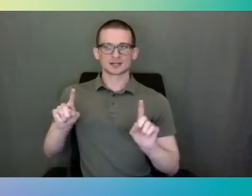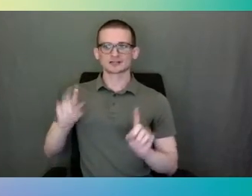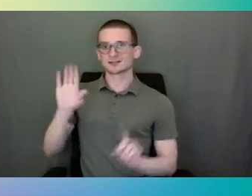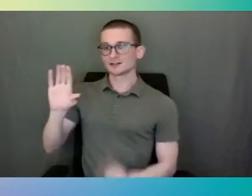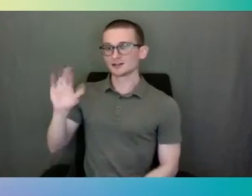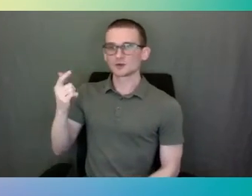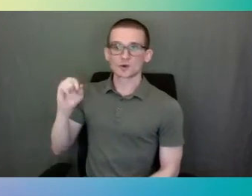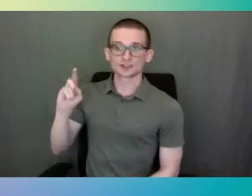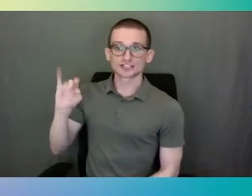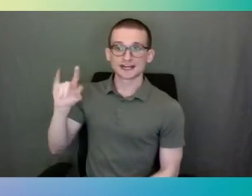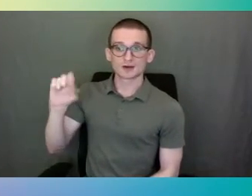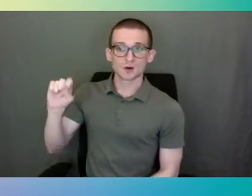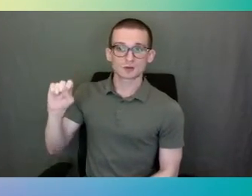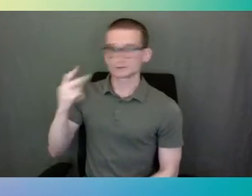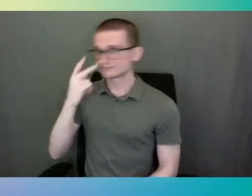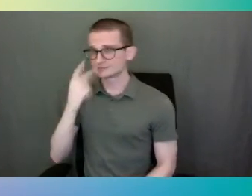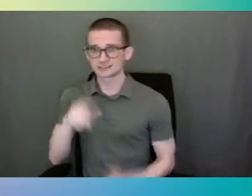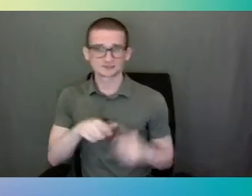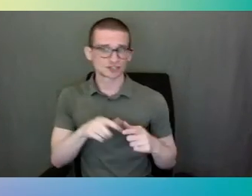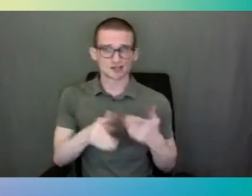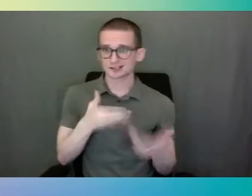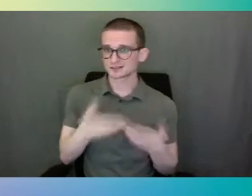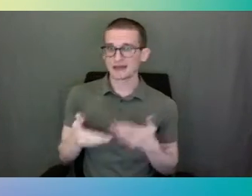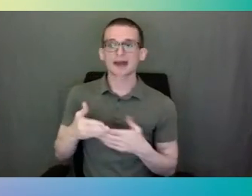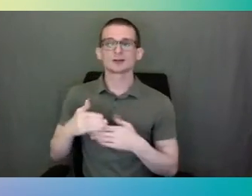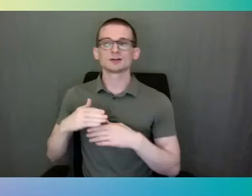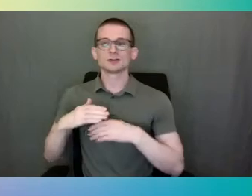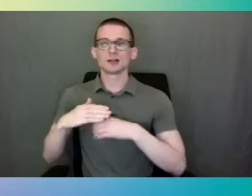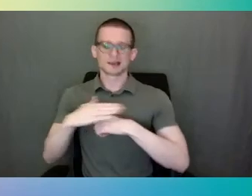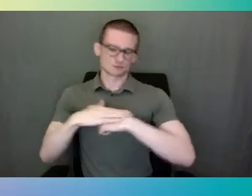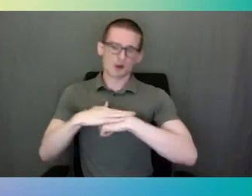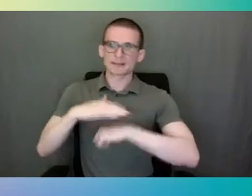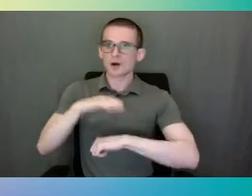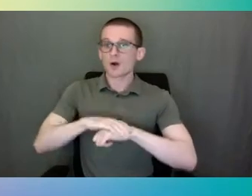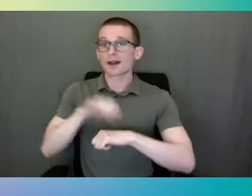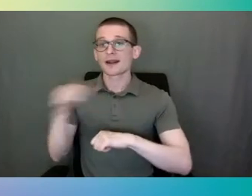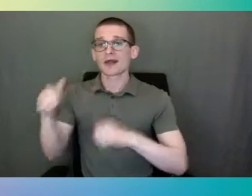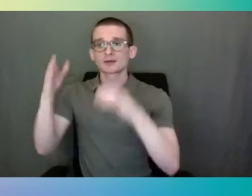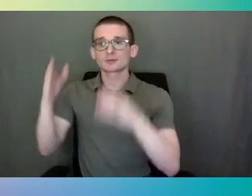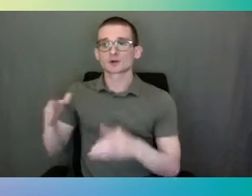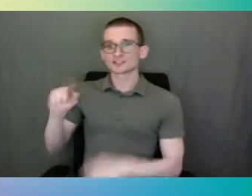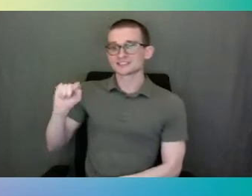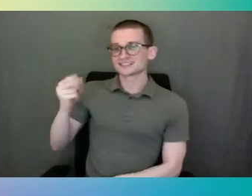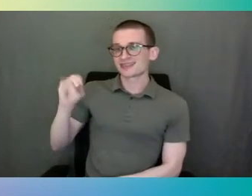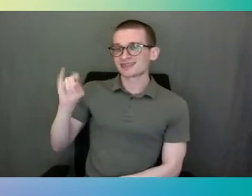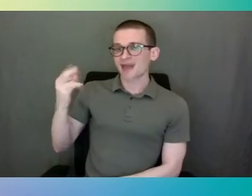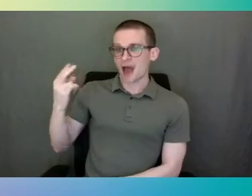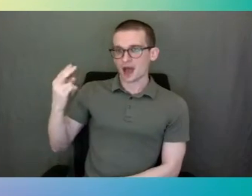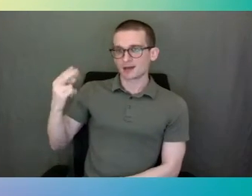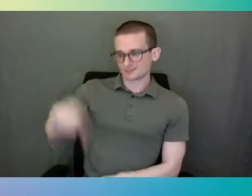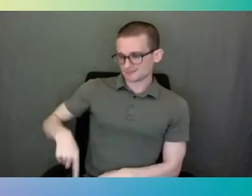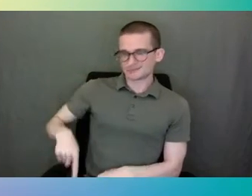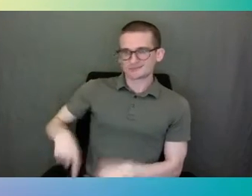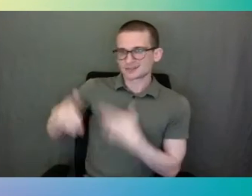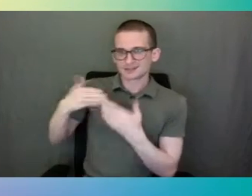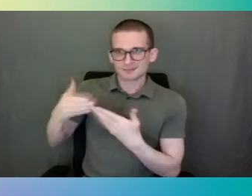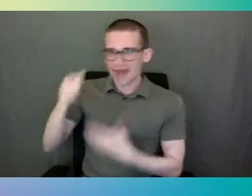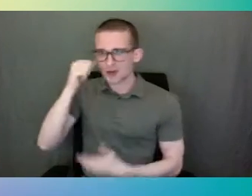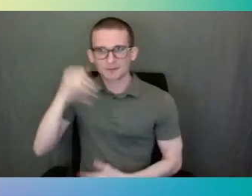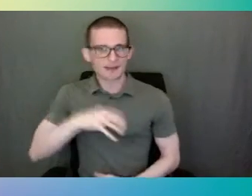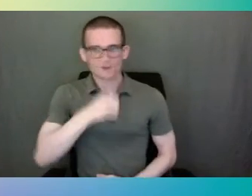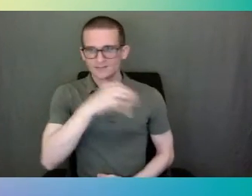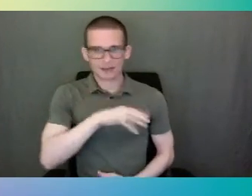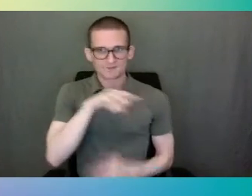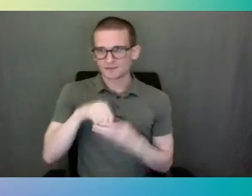Didn't matter who the 2 participants were, male, female, female, female. It just didn't matter. The next one, obviously, is bestiality. That's